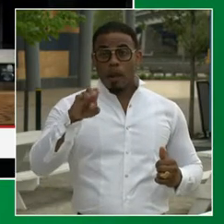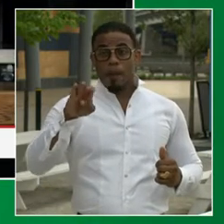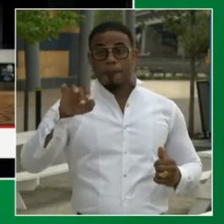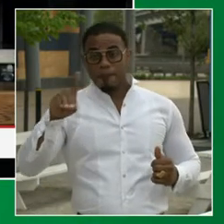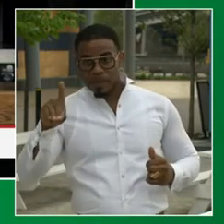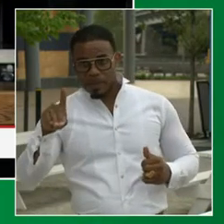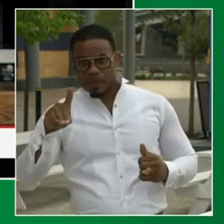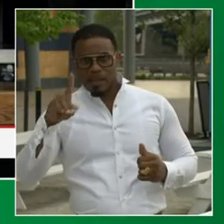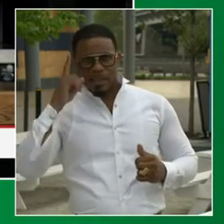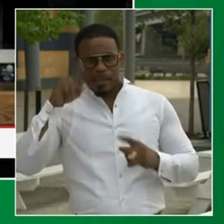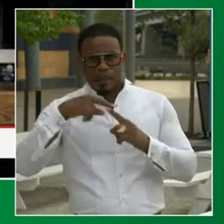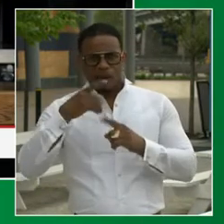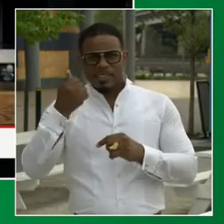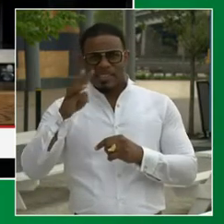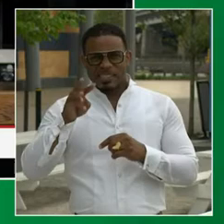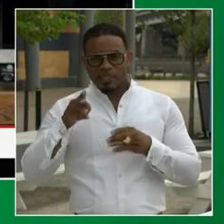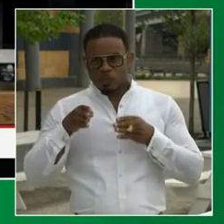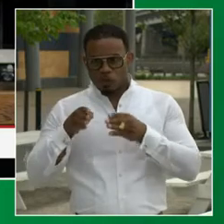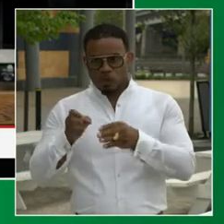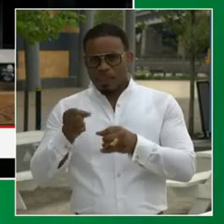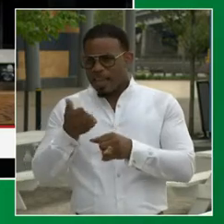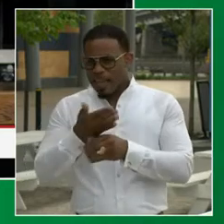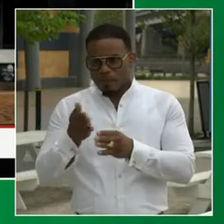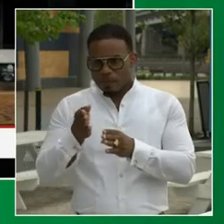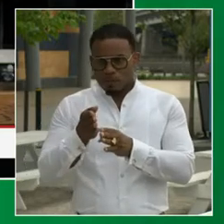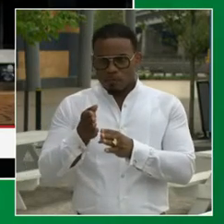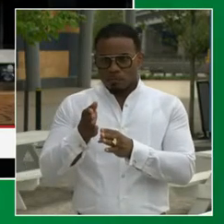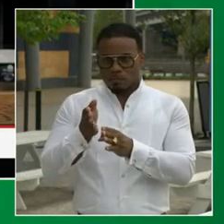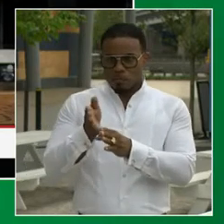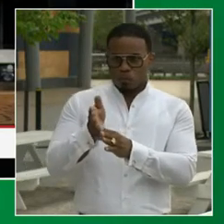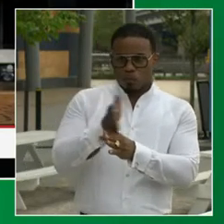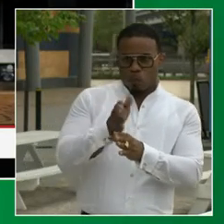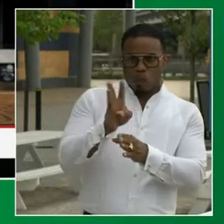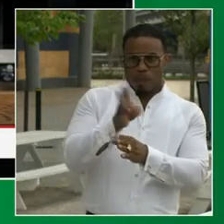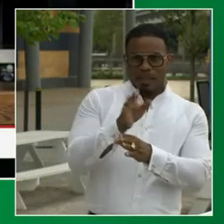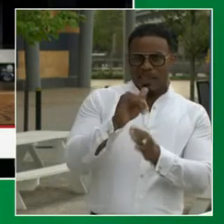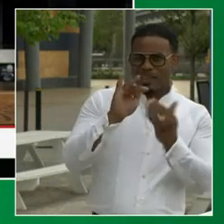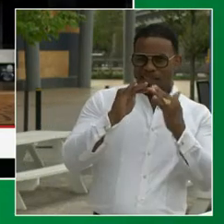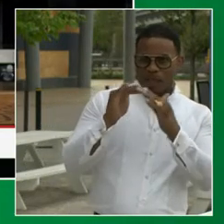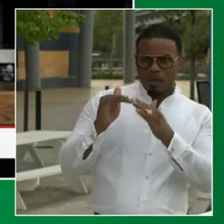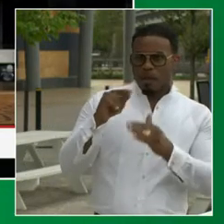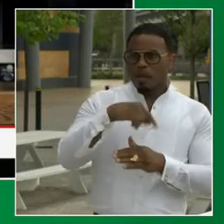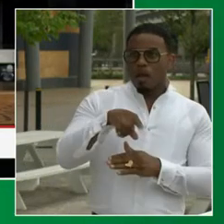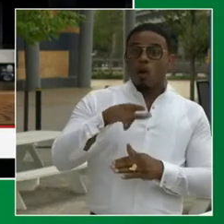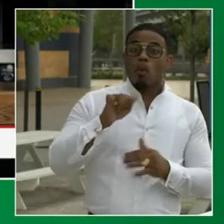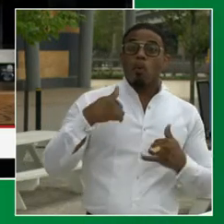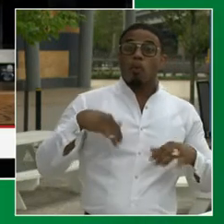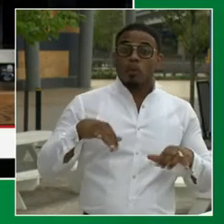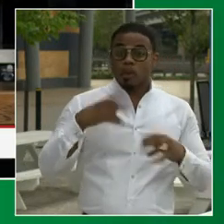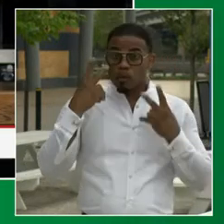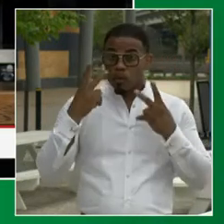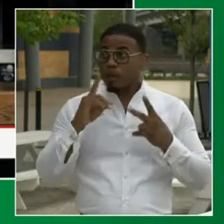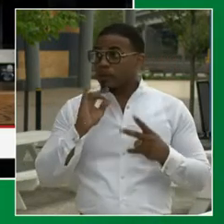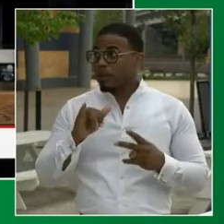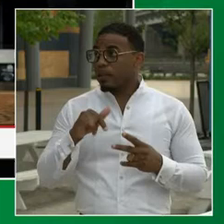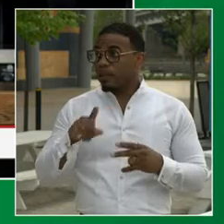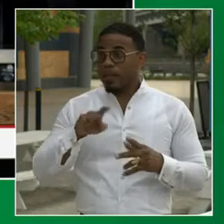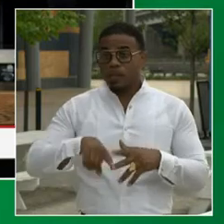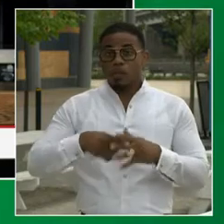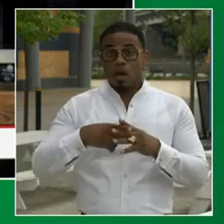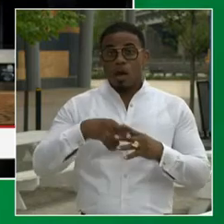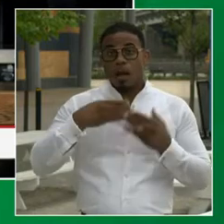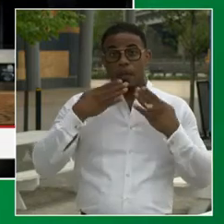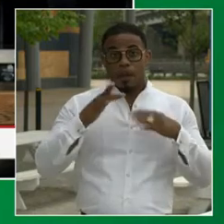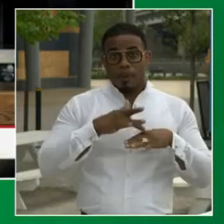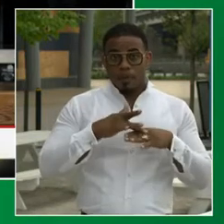about 16th Street and everything to the west that is downtown. And what we saw was that they've activated their